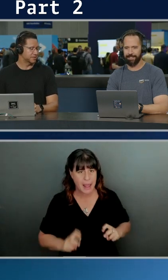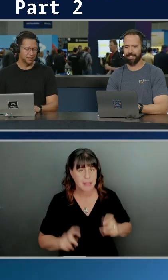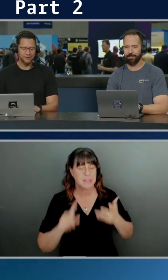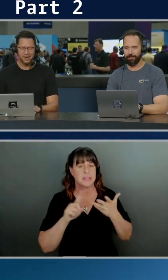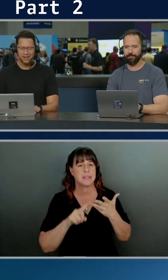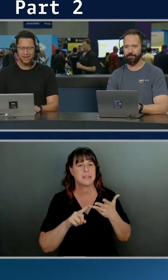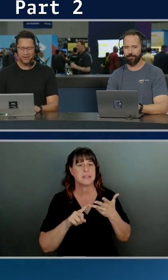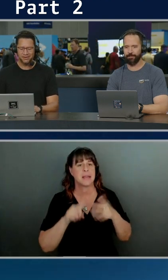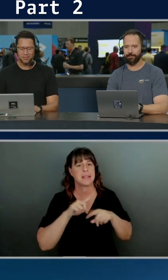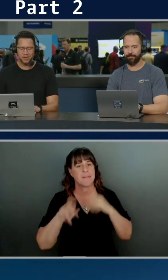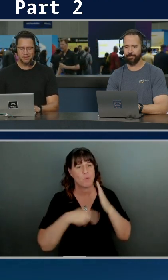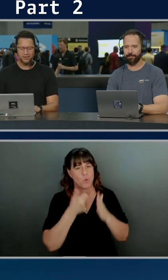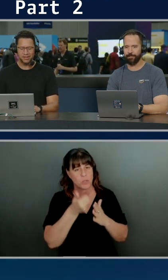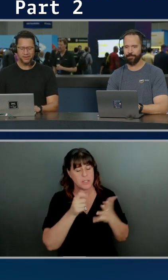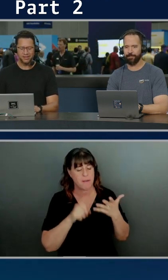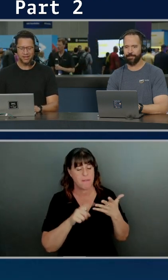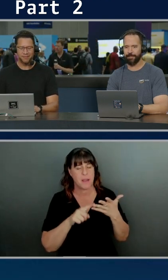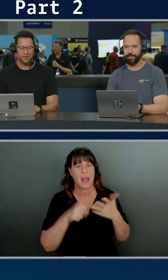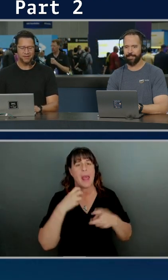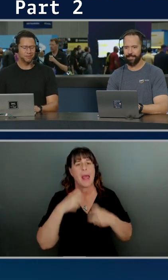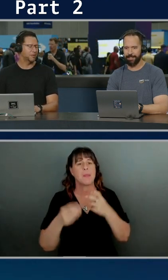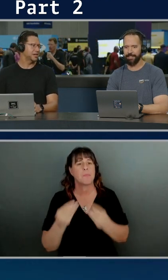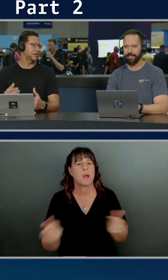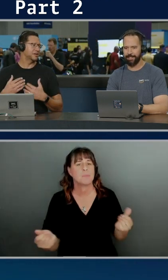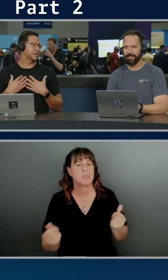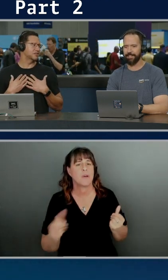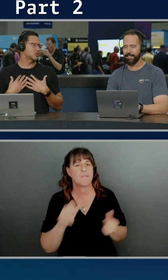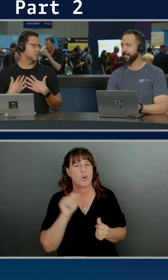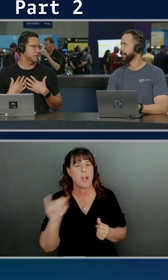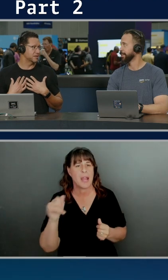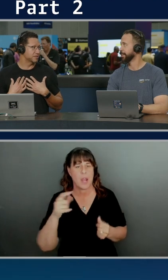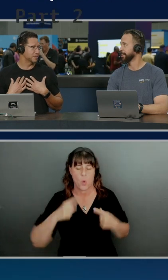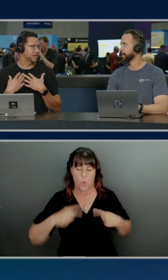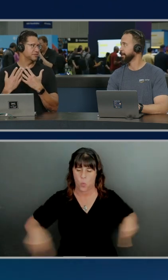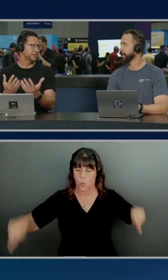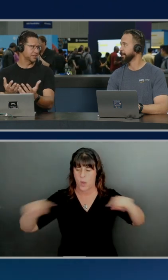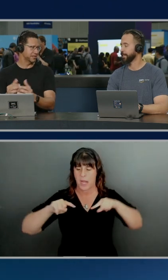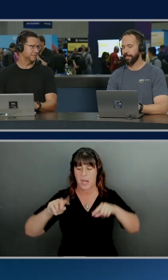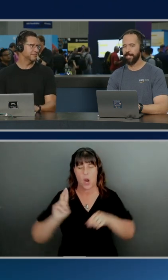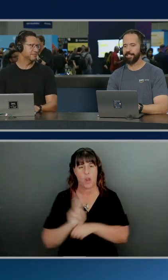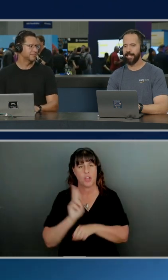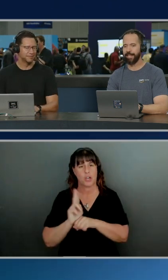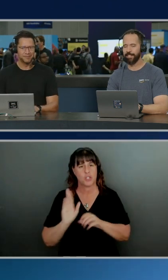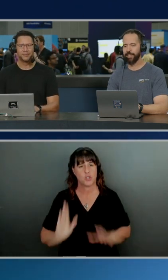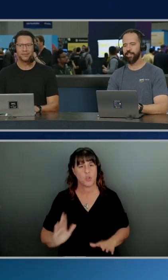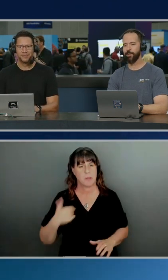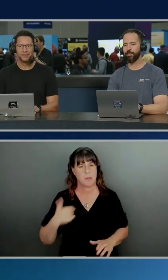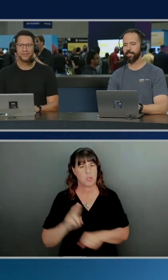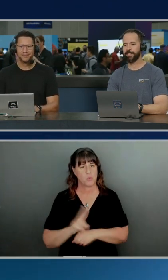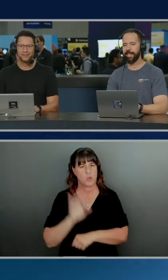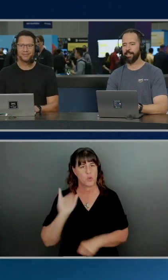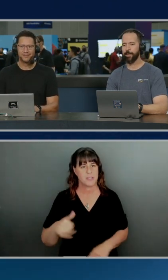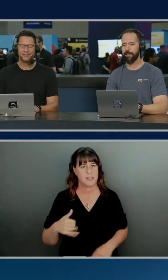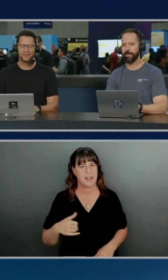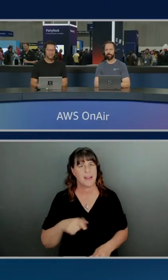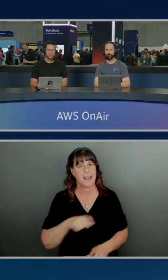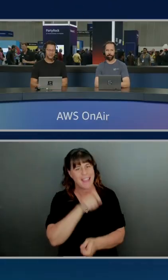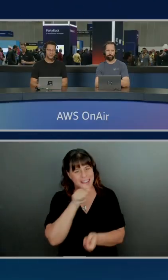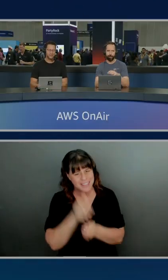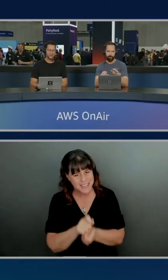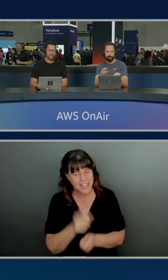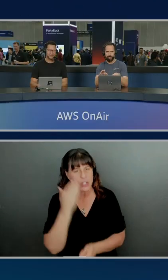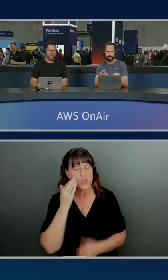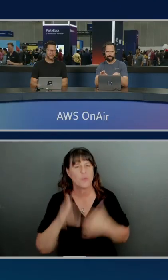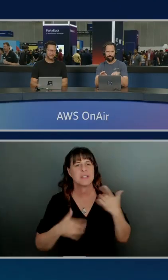different role itself, and there's the problem solving side. And we are the consumers at this point because we're using it. Exactly. You know what's really exciting about this?